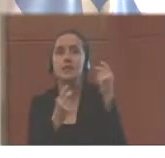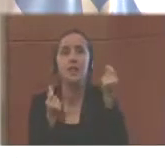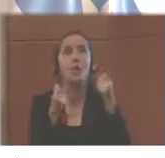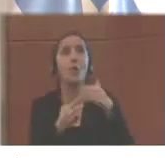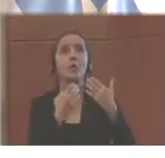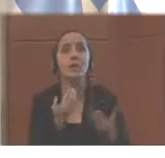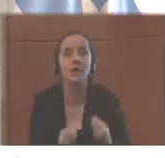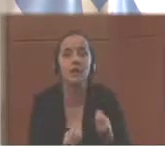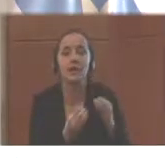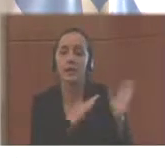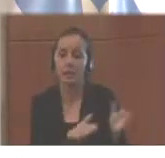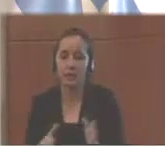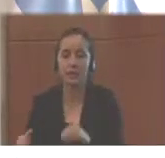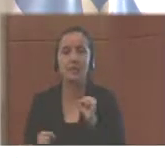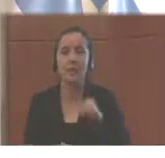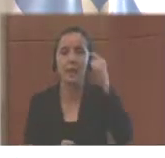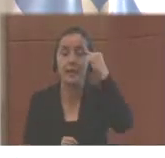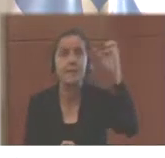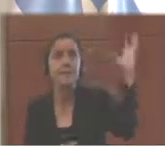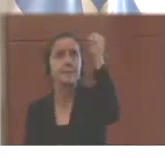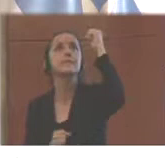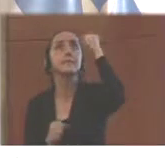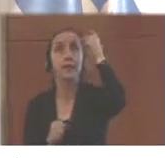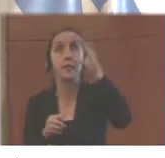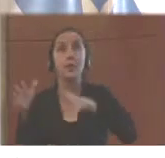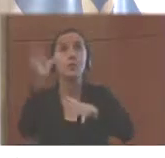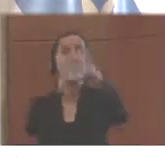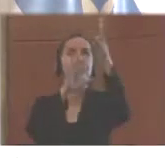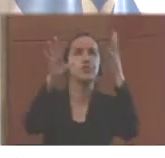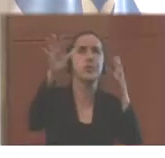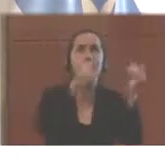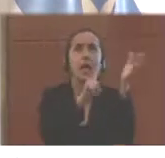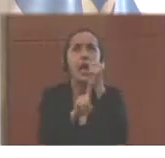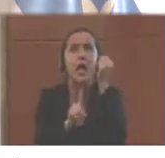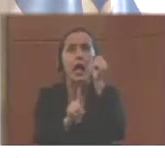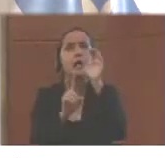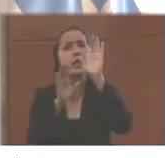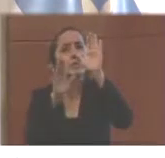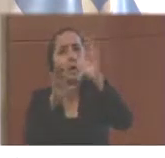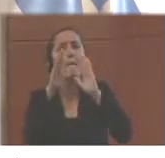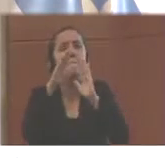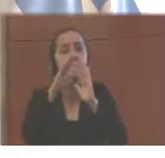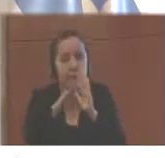better response capacity, and that the impact generated by the